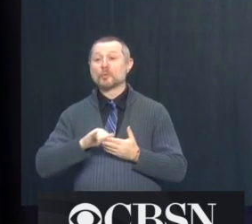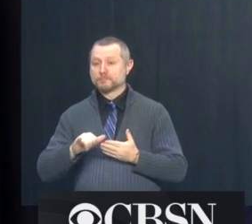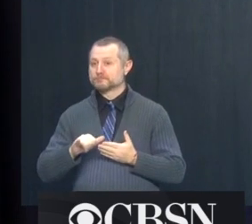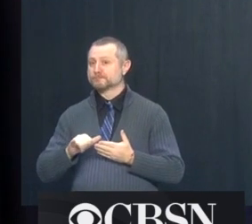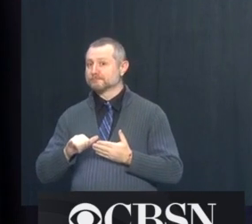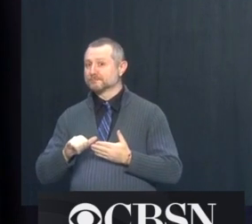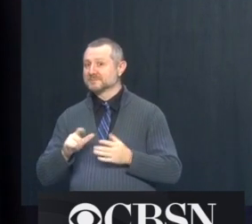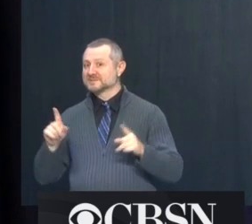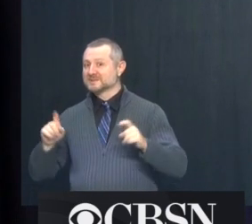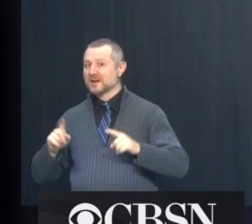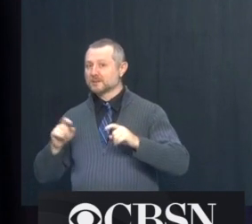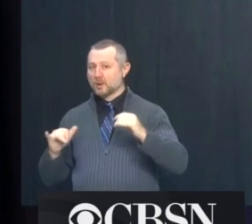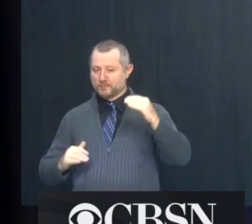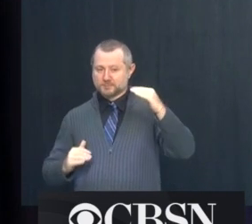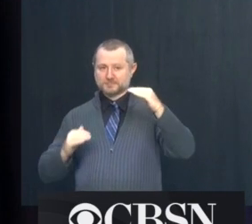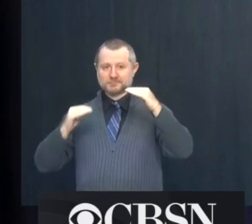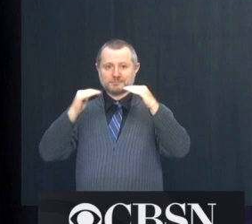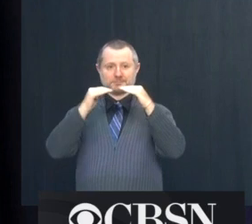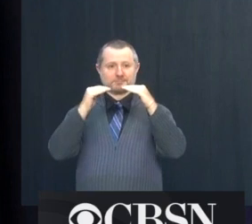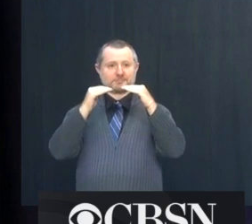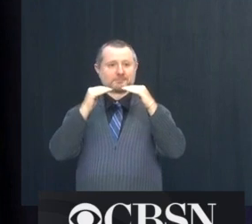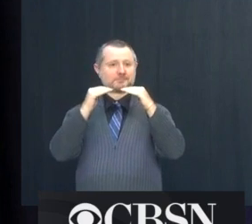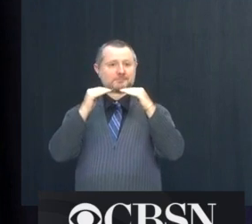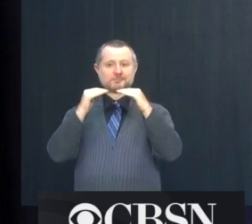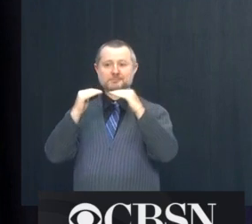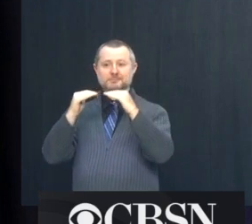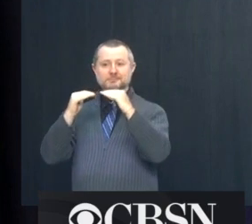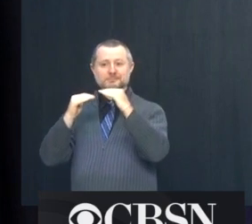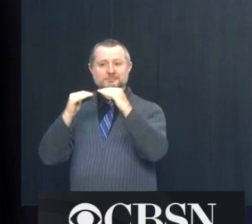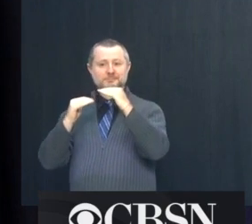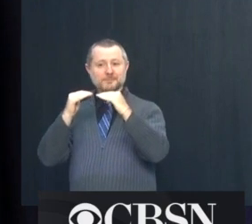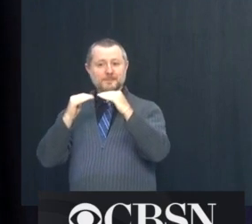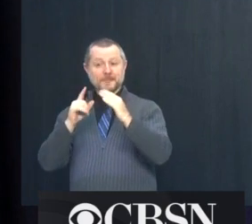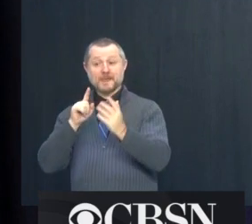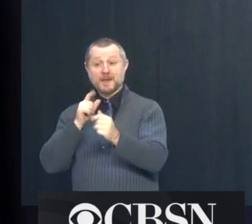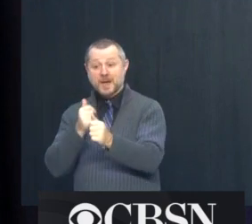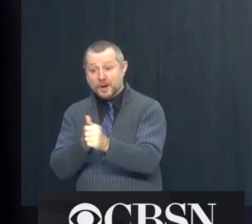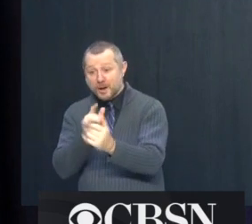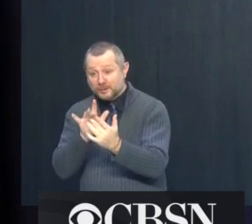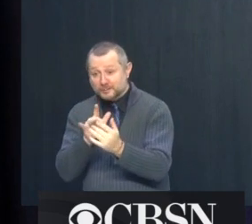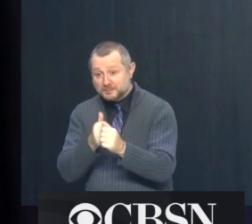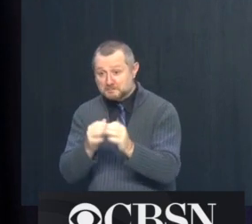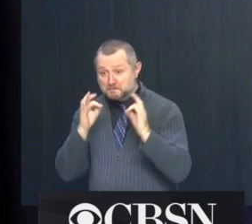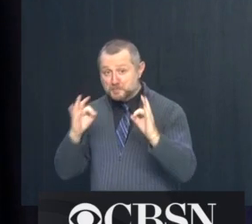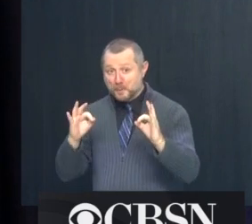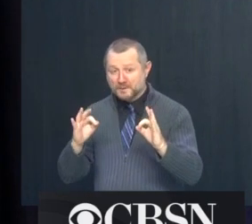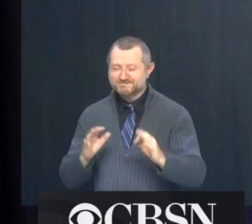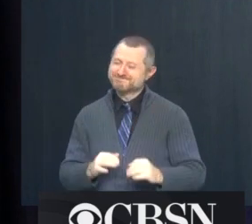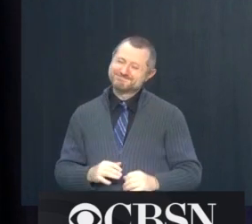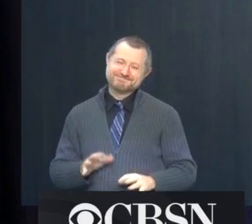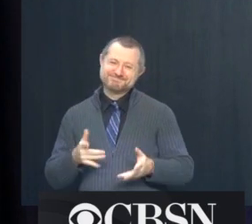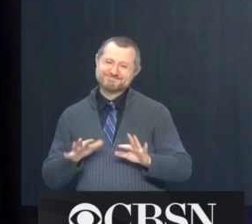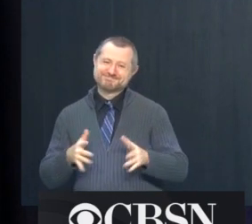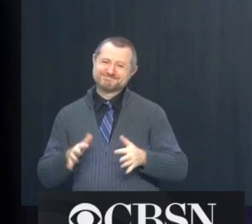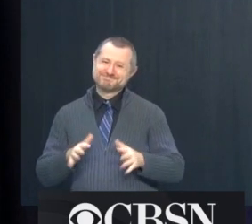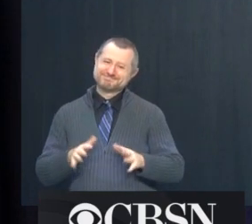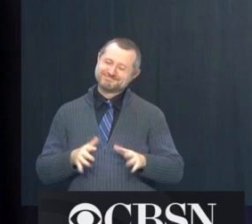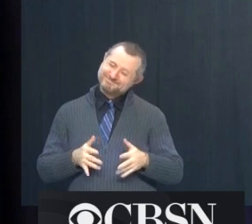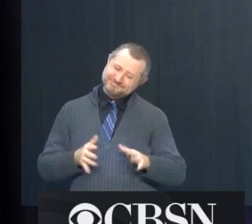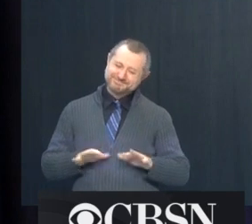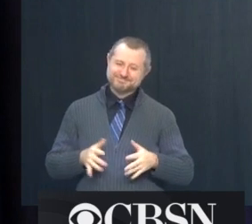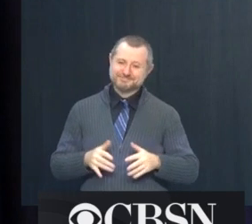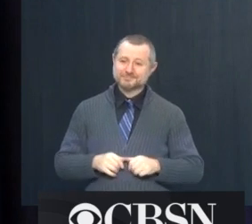York. Contact tracing is not perfect. You are right, Zach. They don't get a